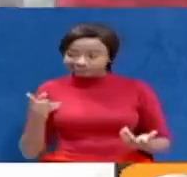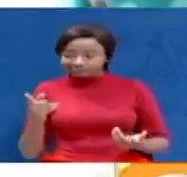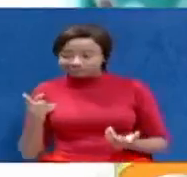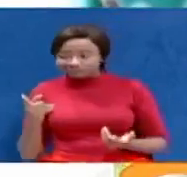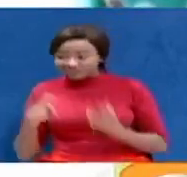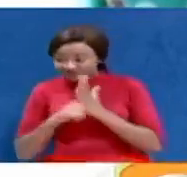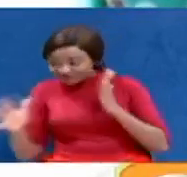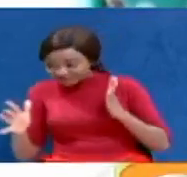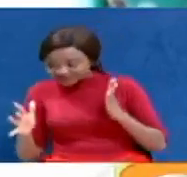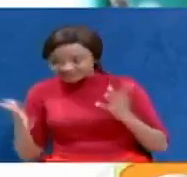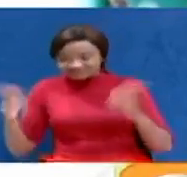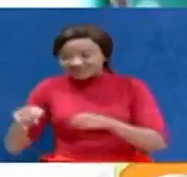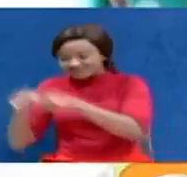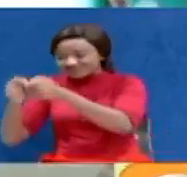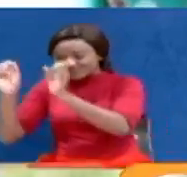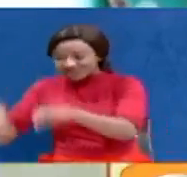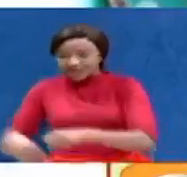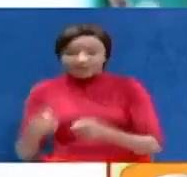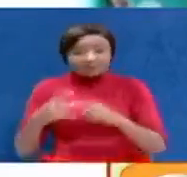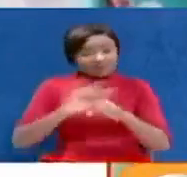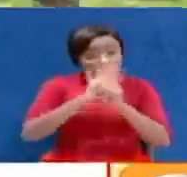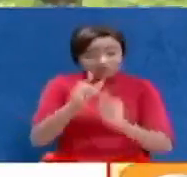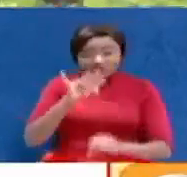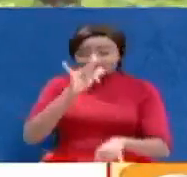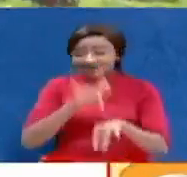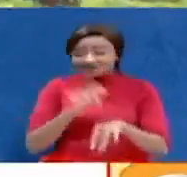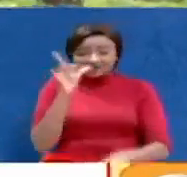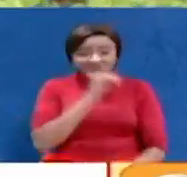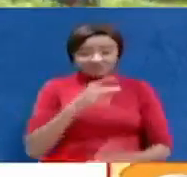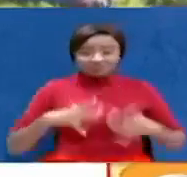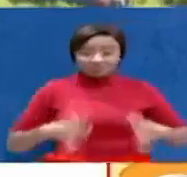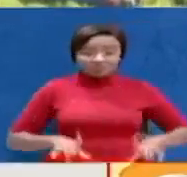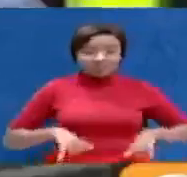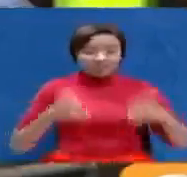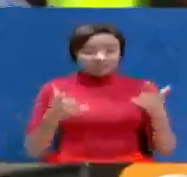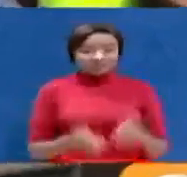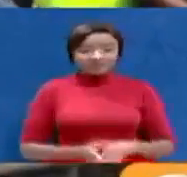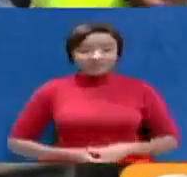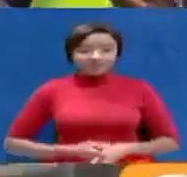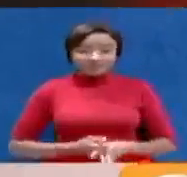COVID-19 pandemic continues to alter the lives of many. Rachel Migai, Citizen TV.